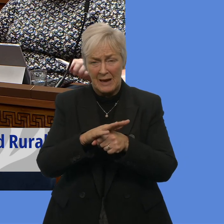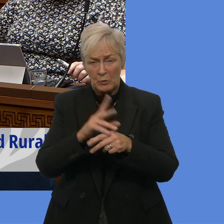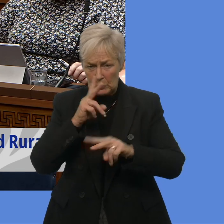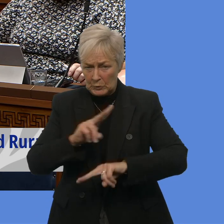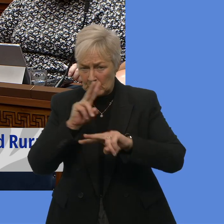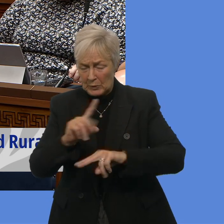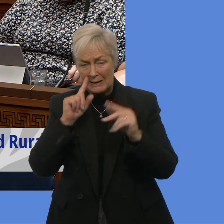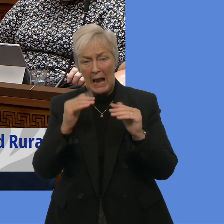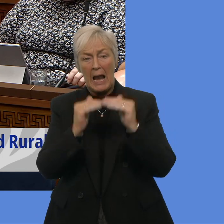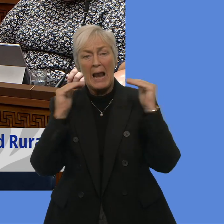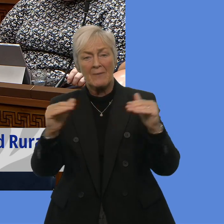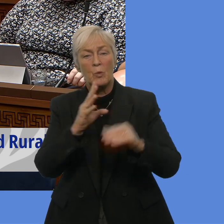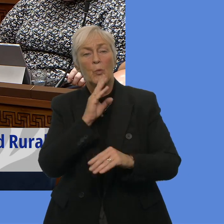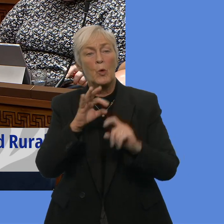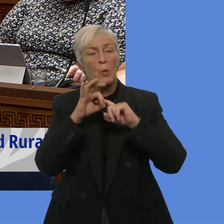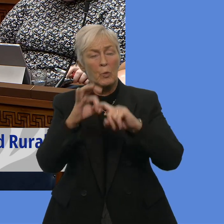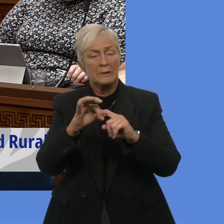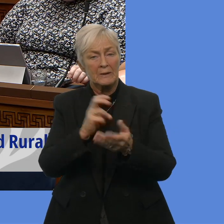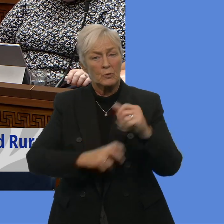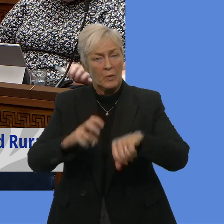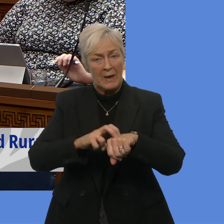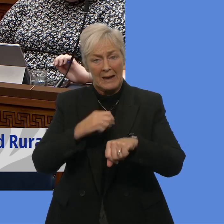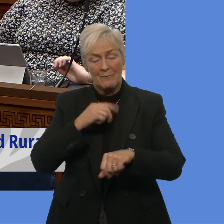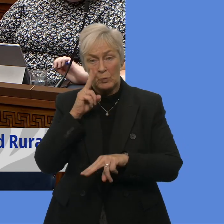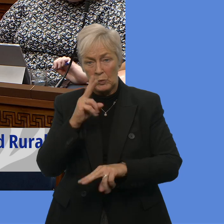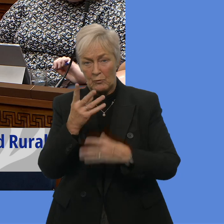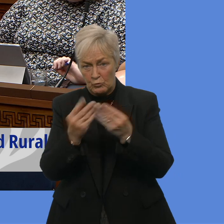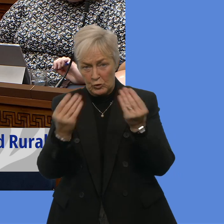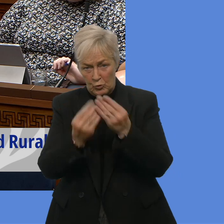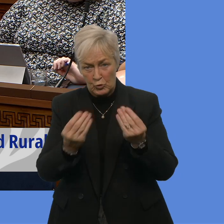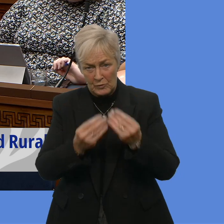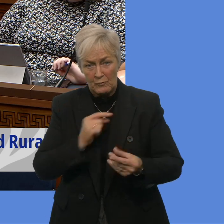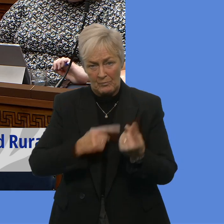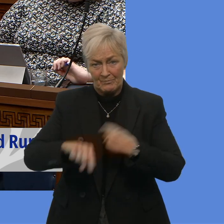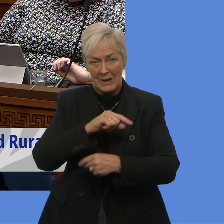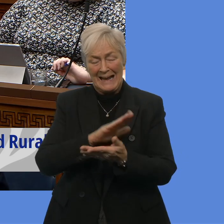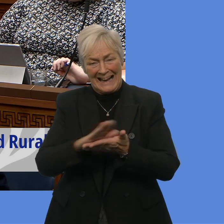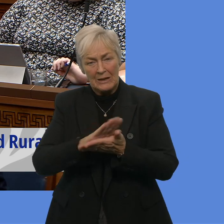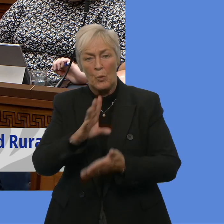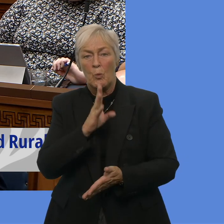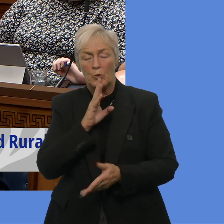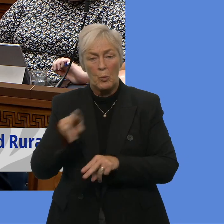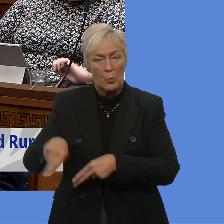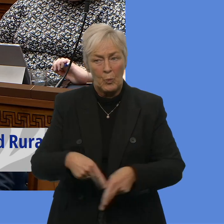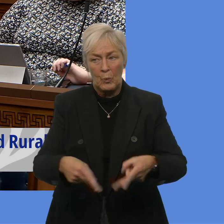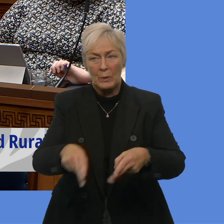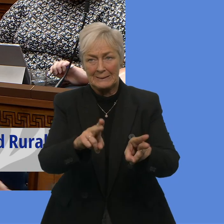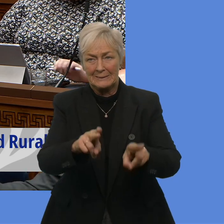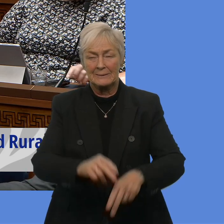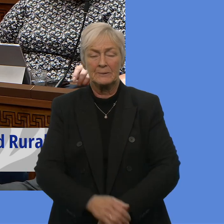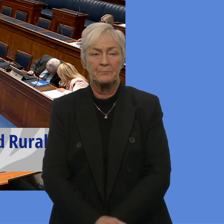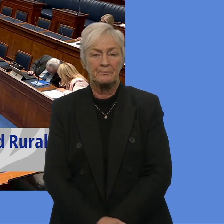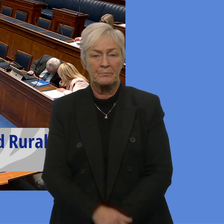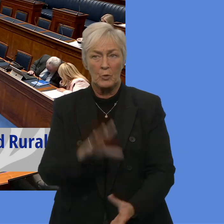deliver the water quality for Northern Ireland, and I'll be focused upon regulation and enforcement for those who pollute our waterways. Thank you. That brings to